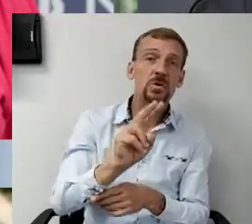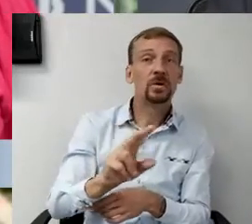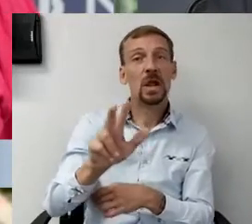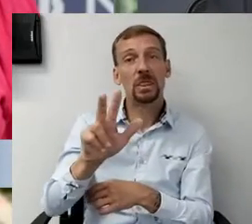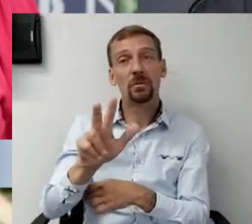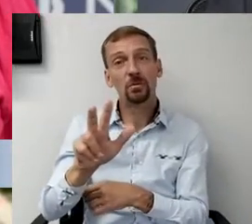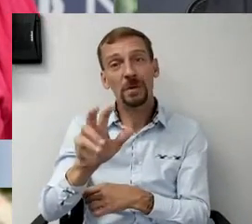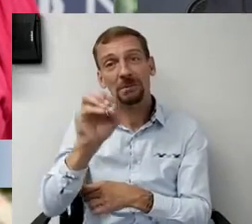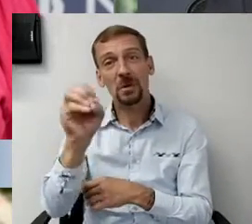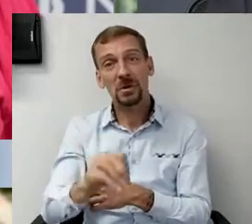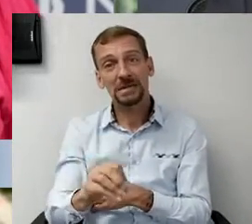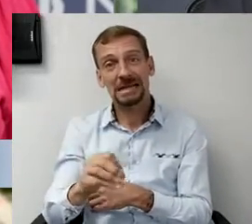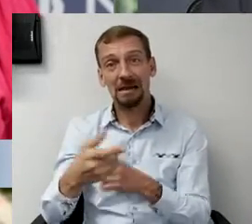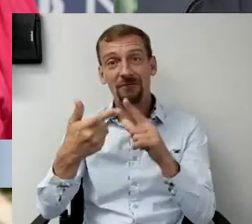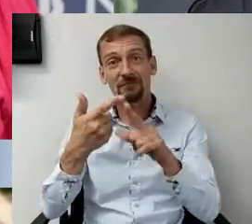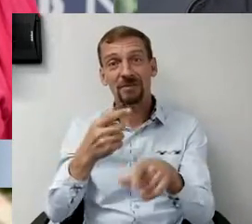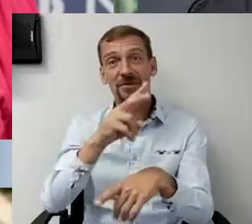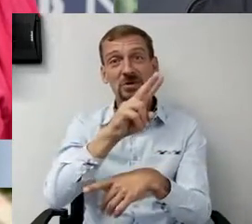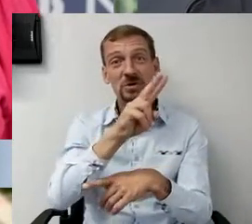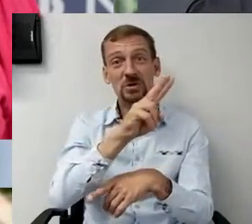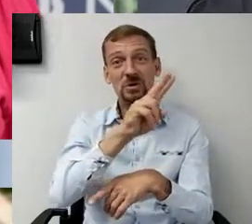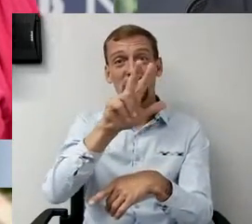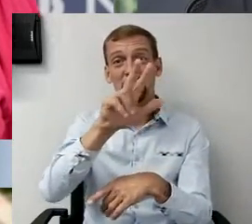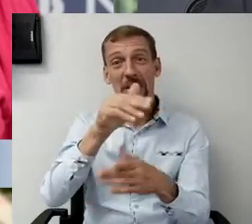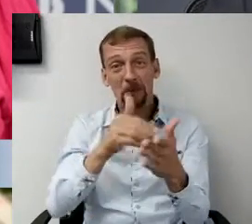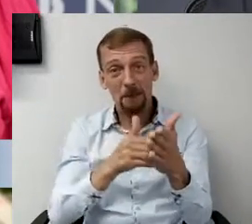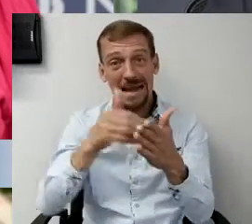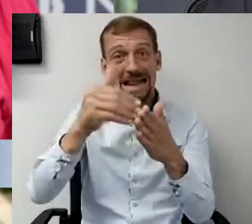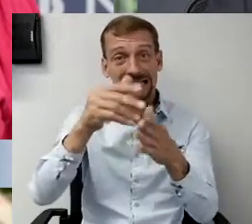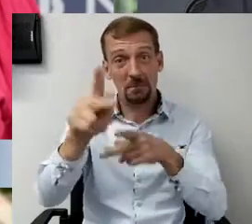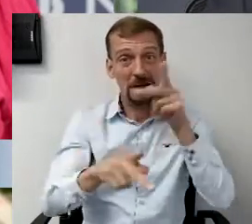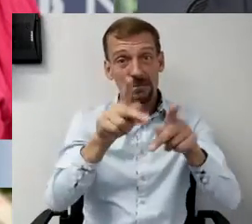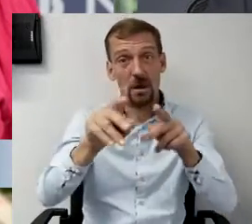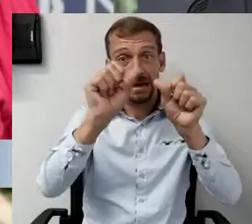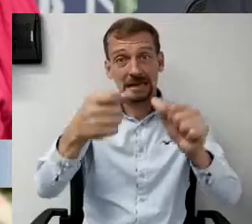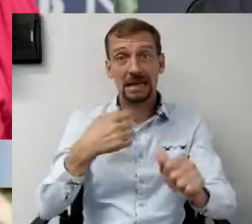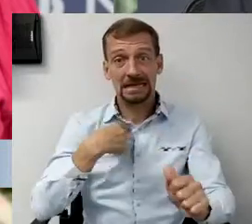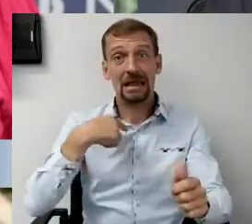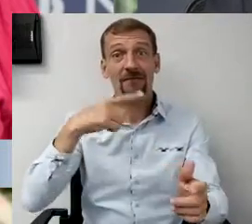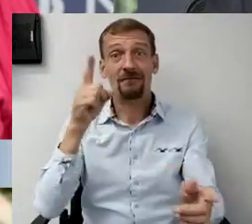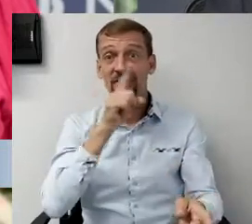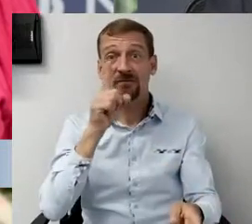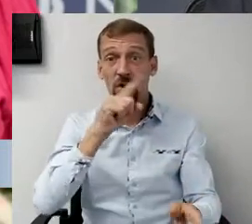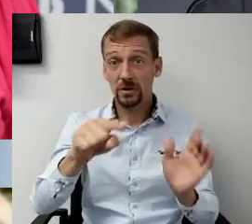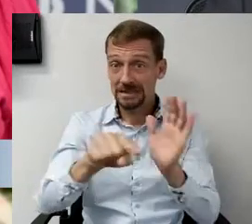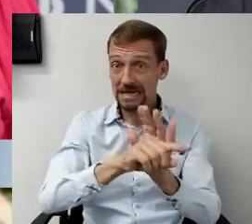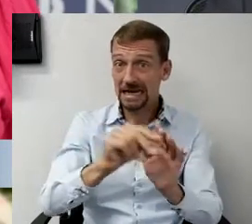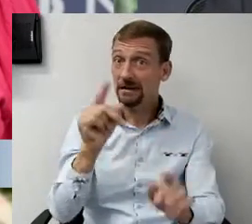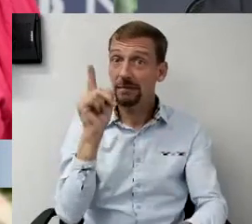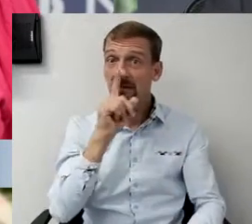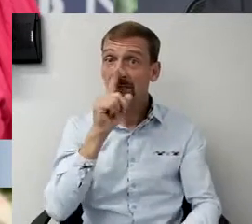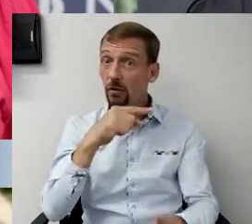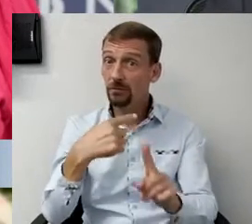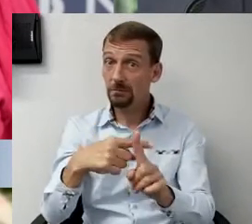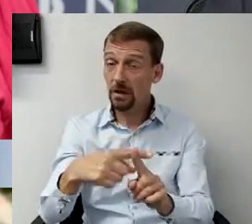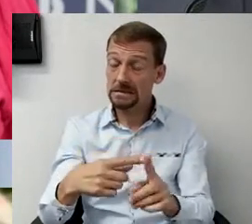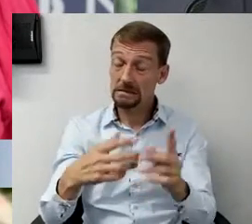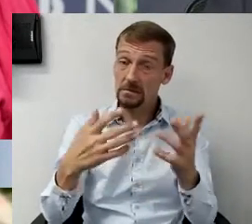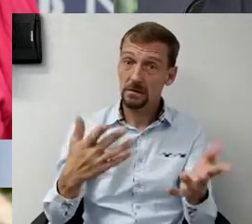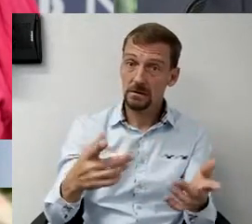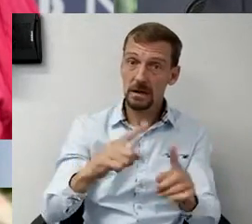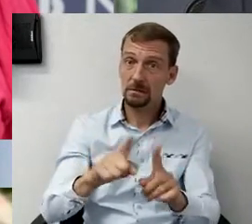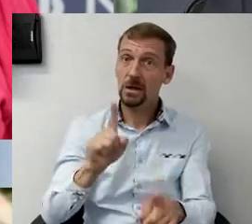people across, you're going to have false negatives and false positives. But it is